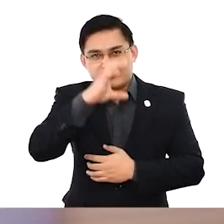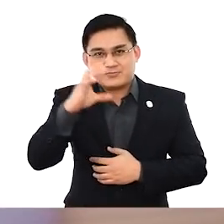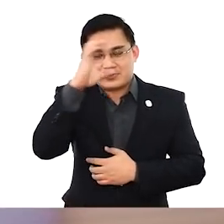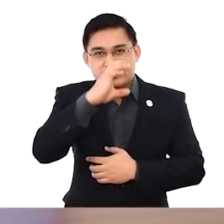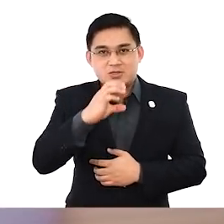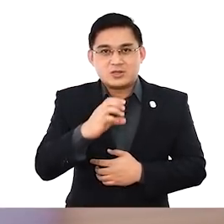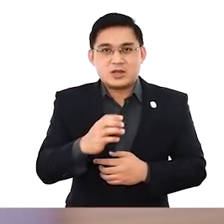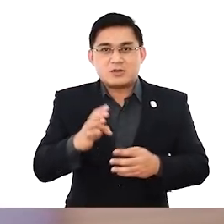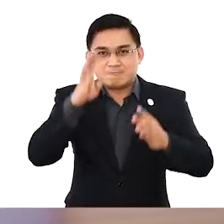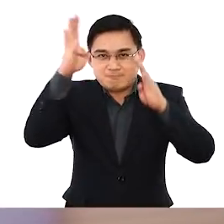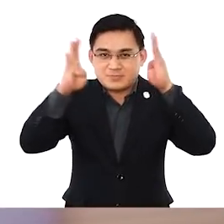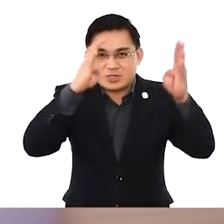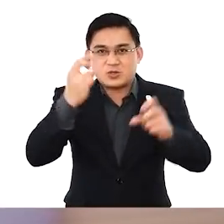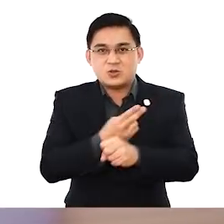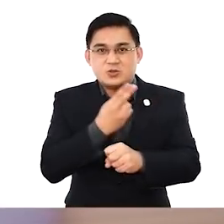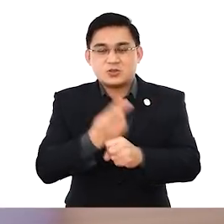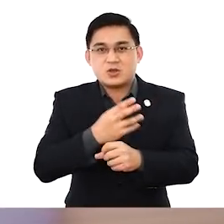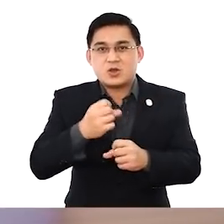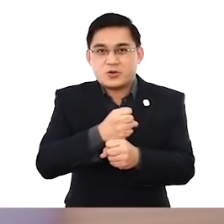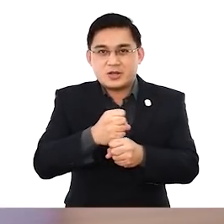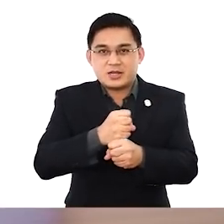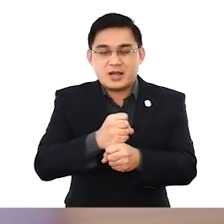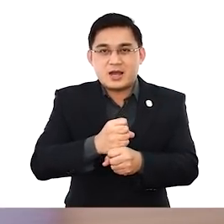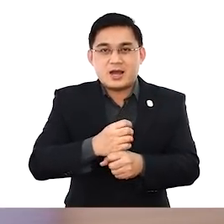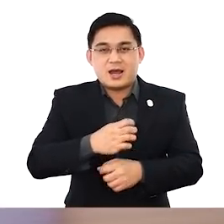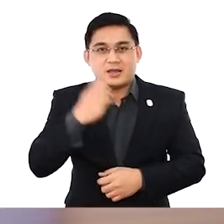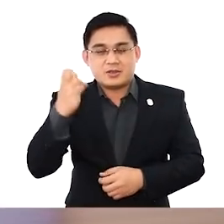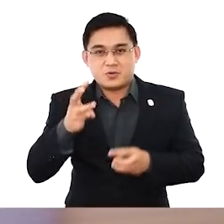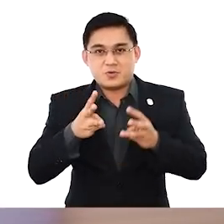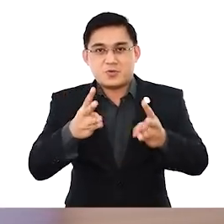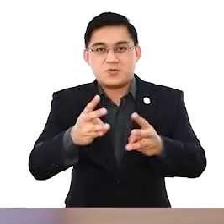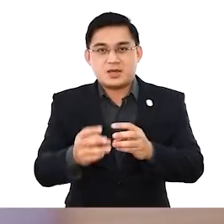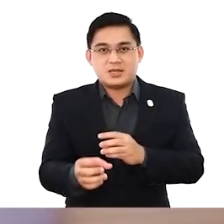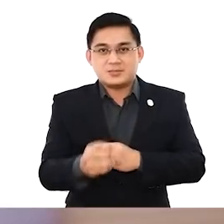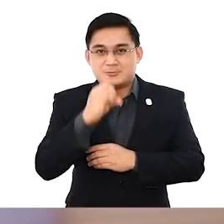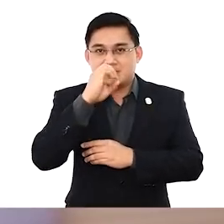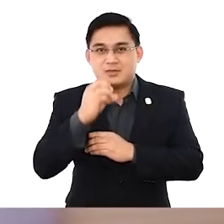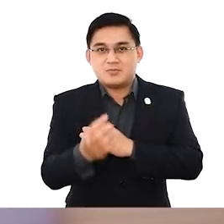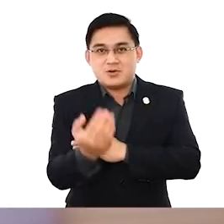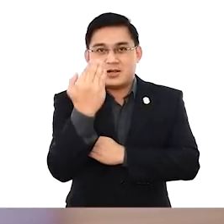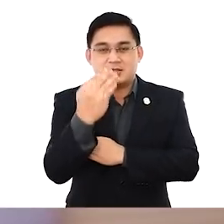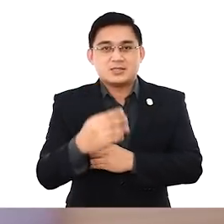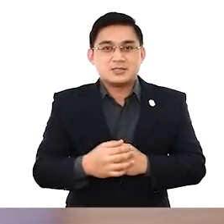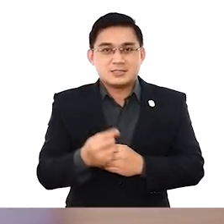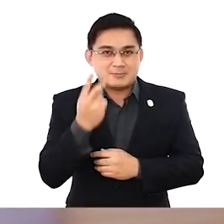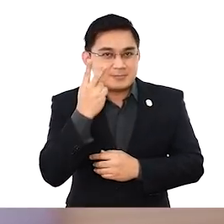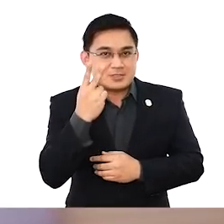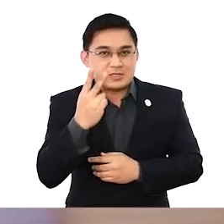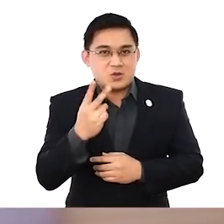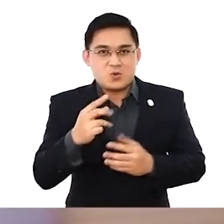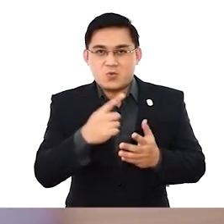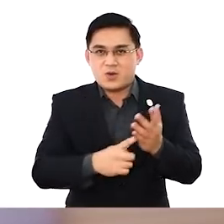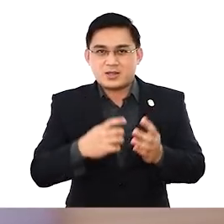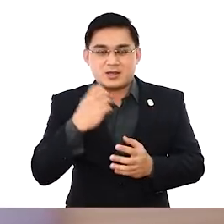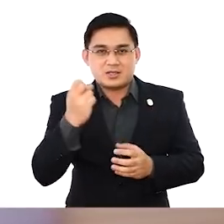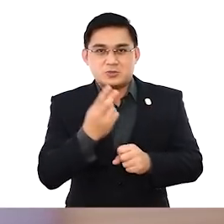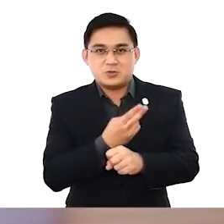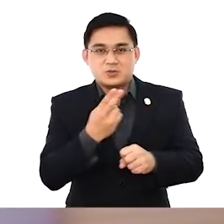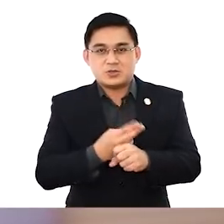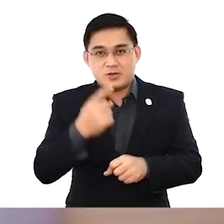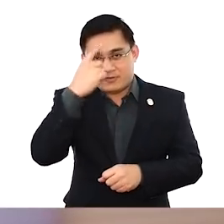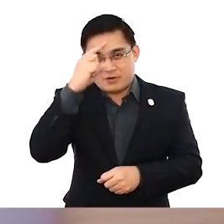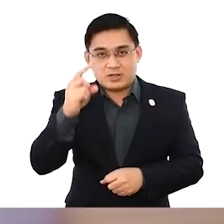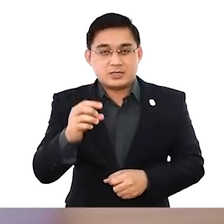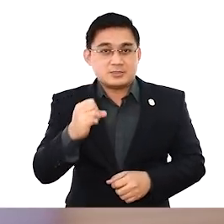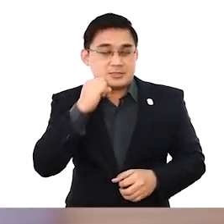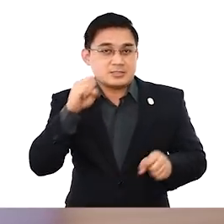out the creative uses of coffee besides drinking it in the morning. Let's see what else they used it for in